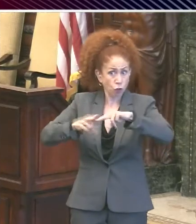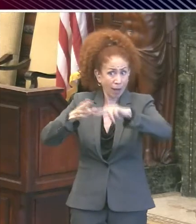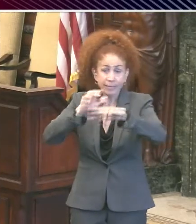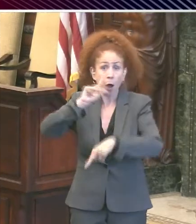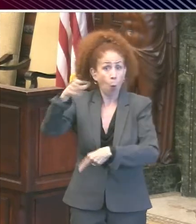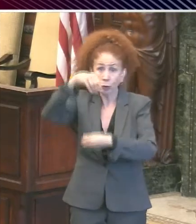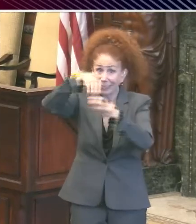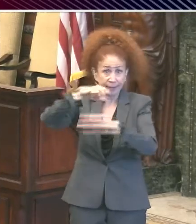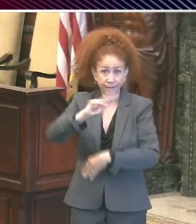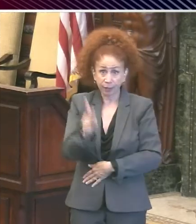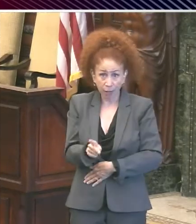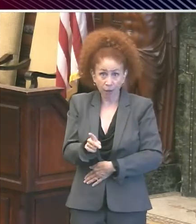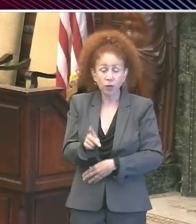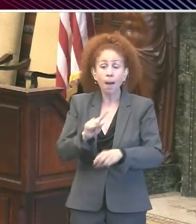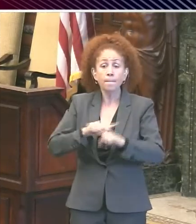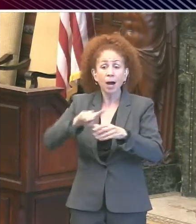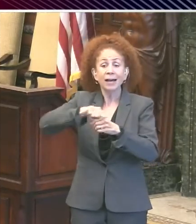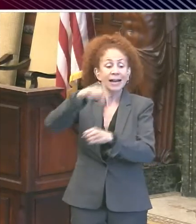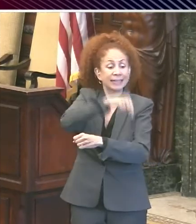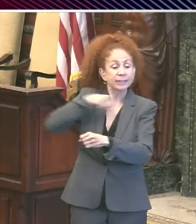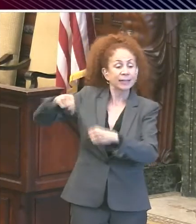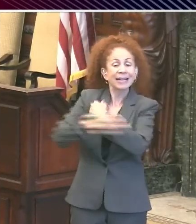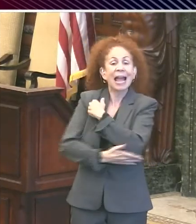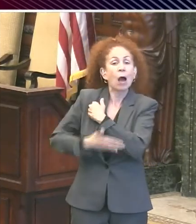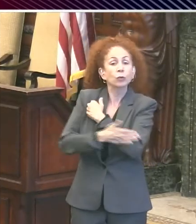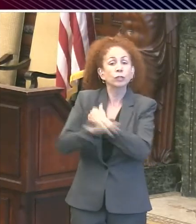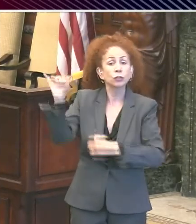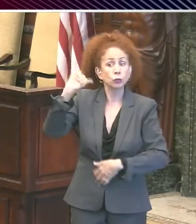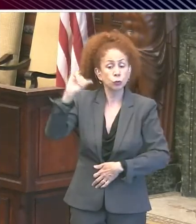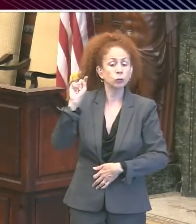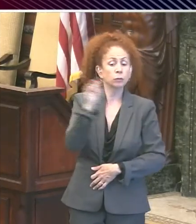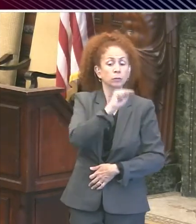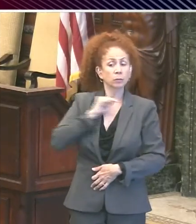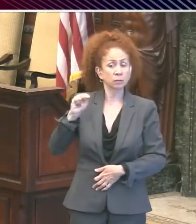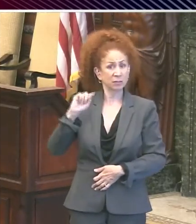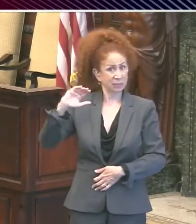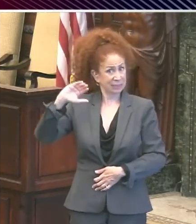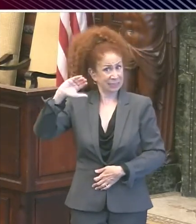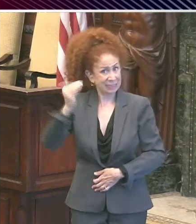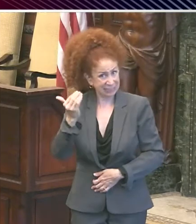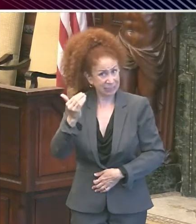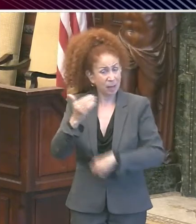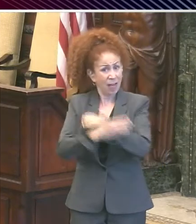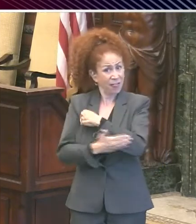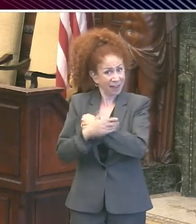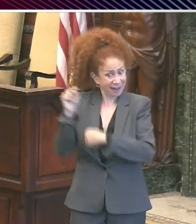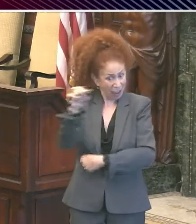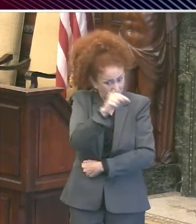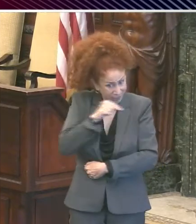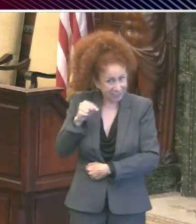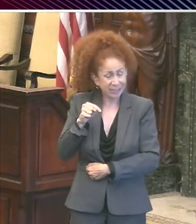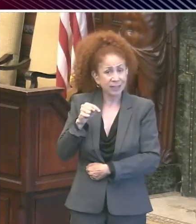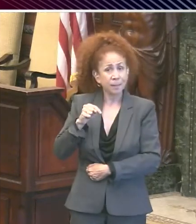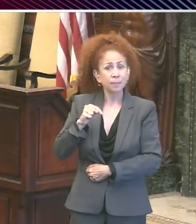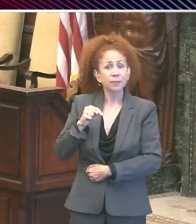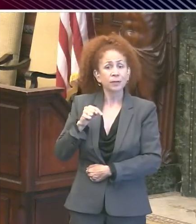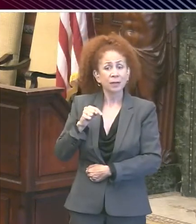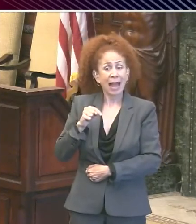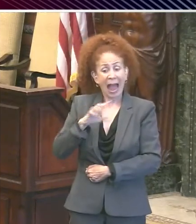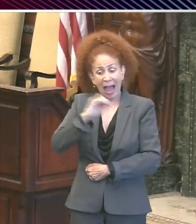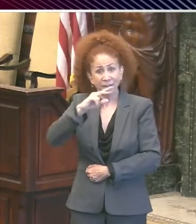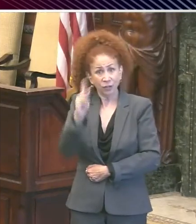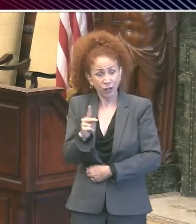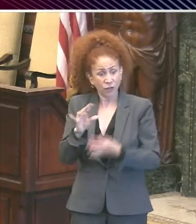in Philadelphia, but in the counties as well, does it not seem that the counties in Philadelphia are in fact